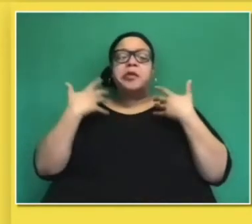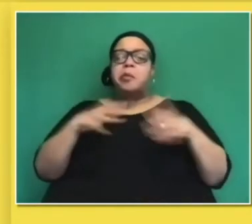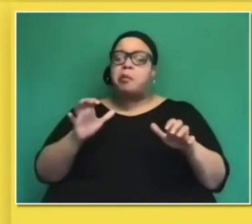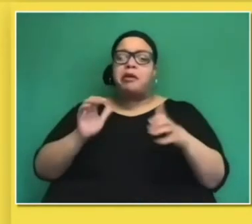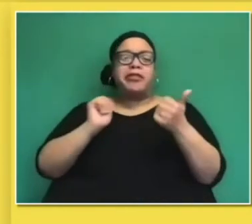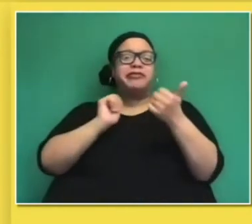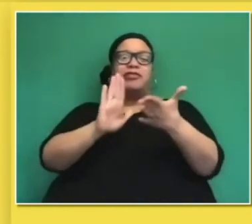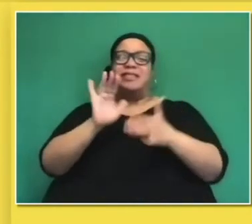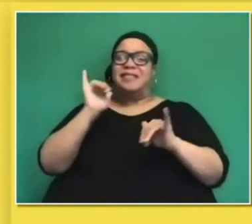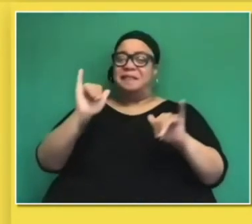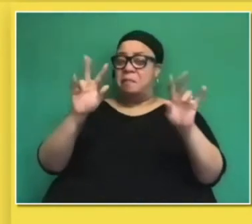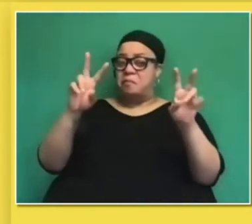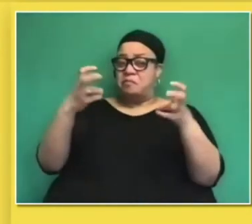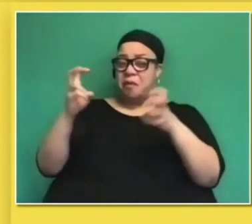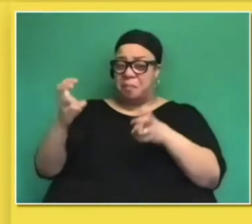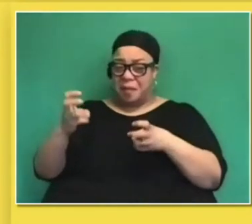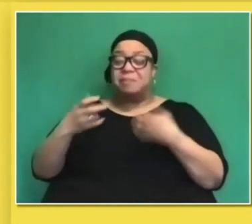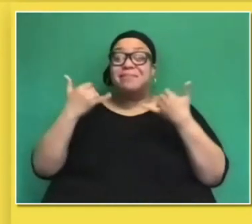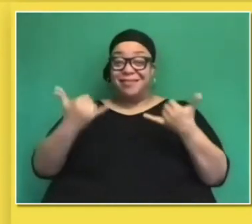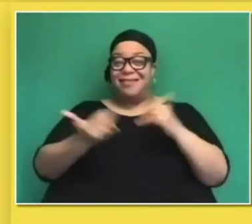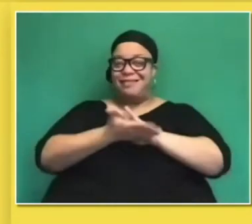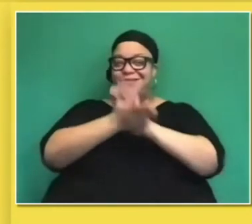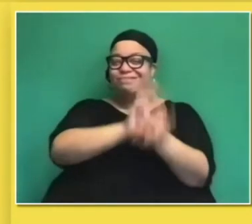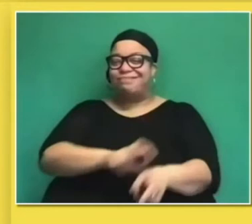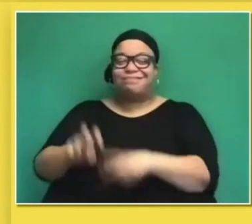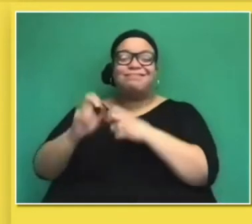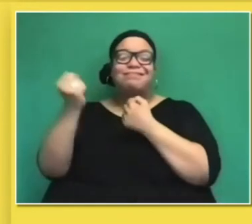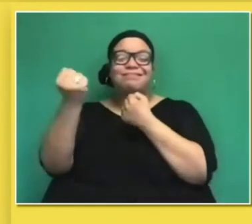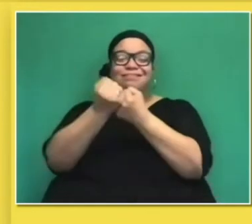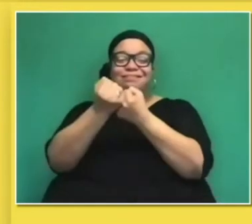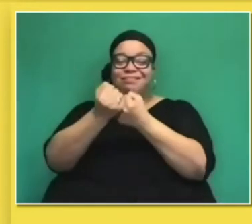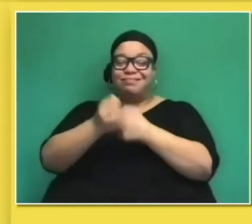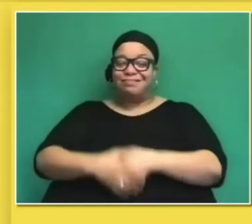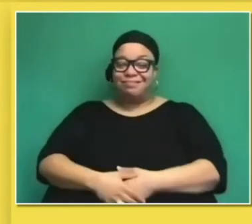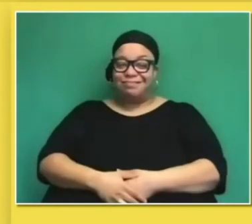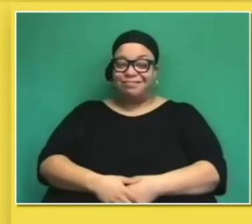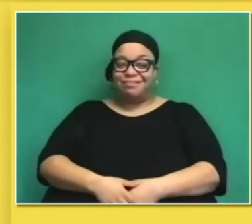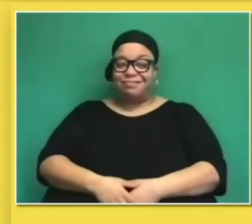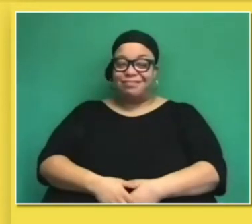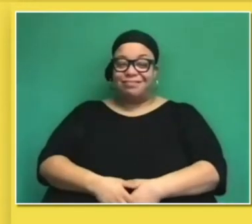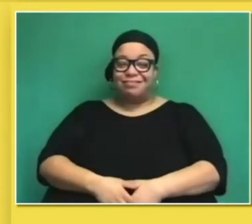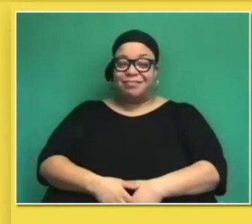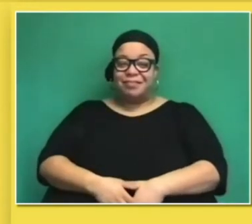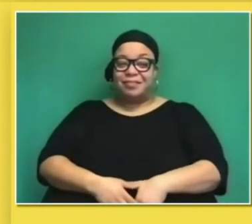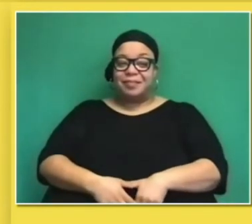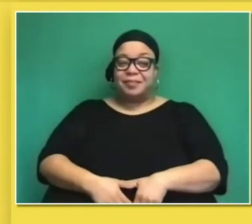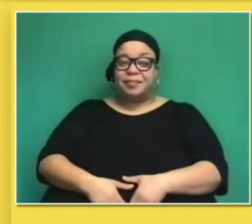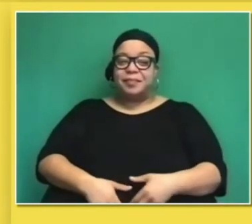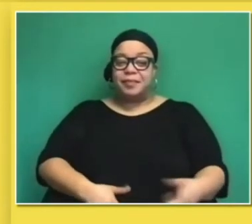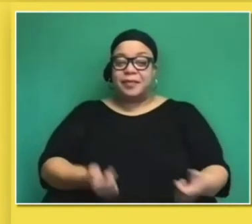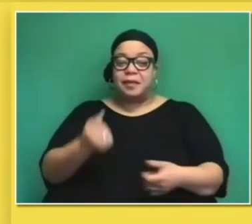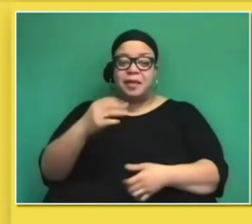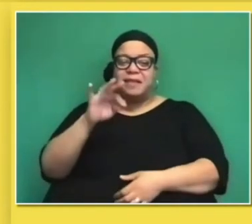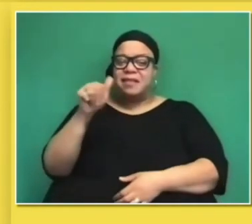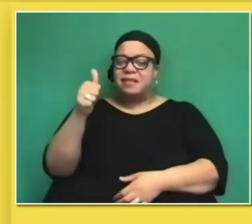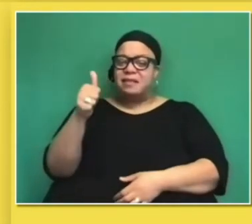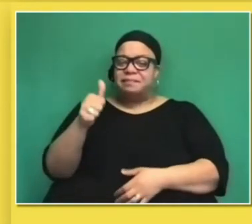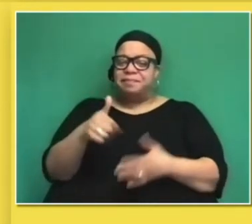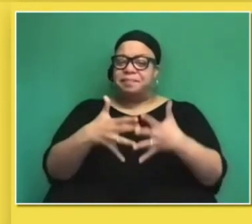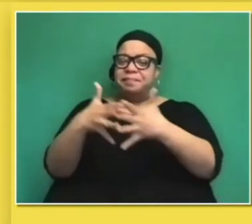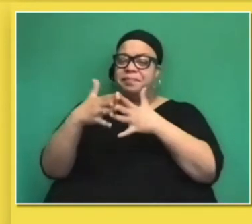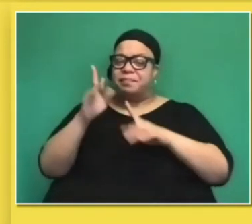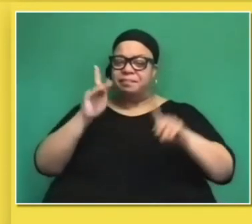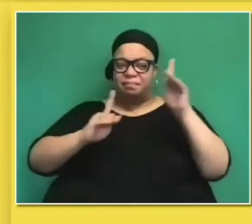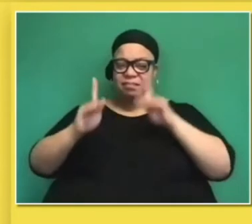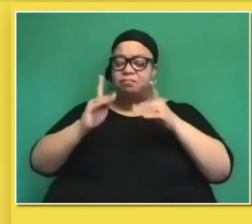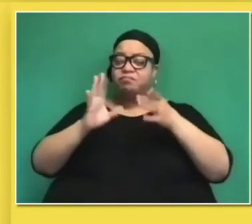support raising the minimum wage now, according to a recent IPOS poll. Before the pandemic, only 48% of Republicans